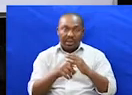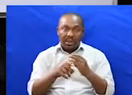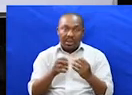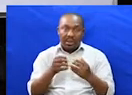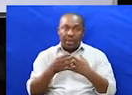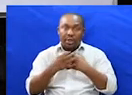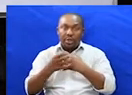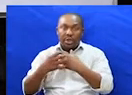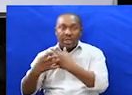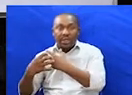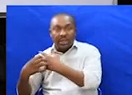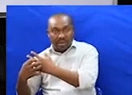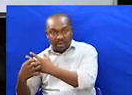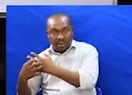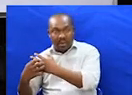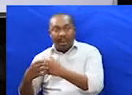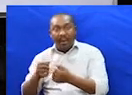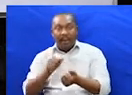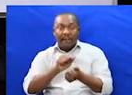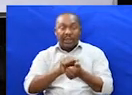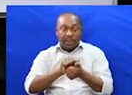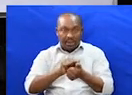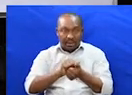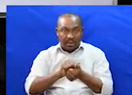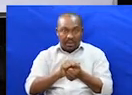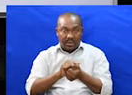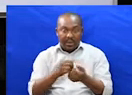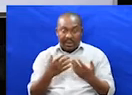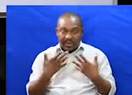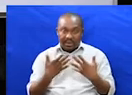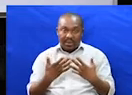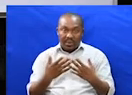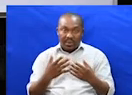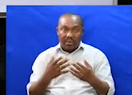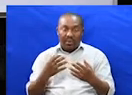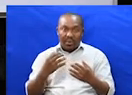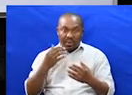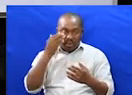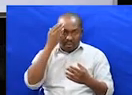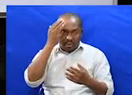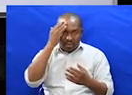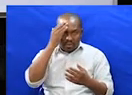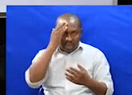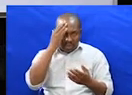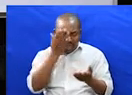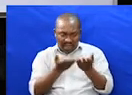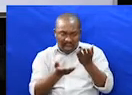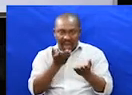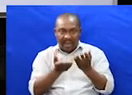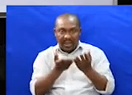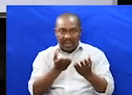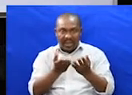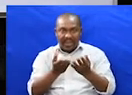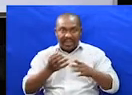materials so as to determine the cellular activities which will